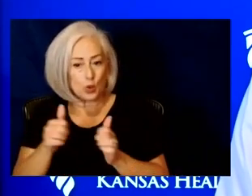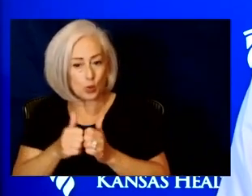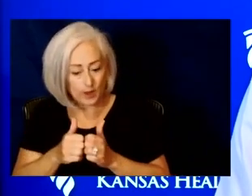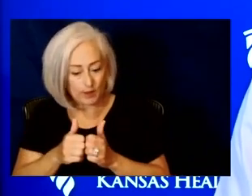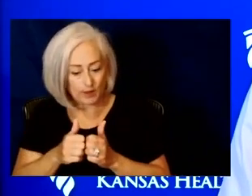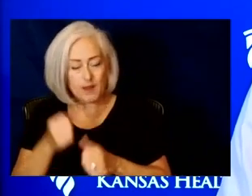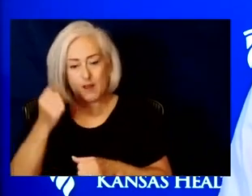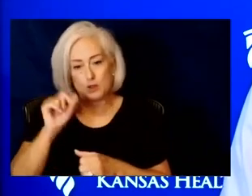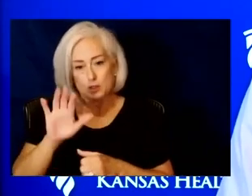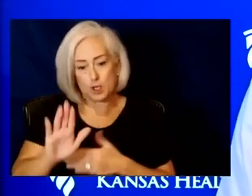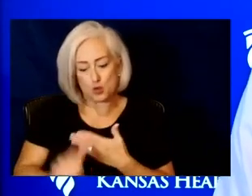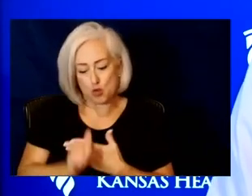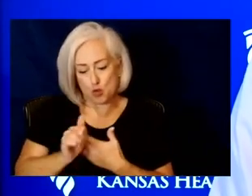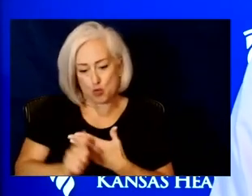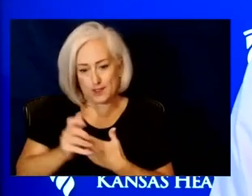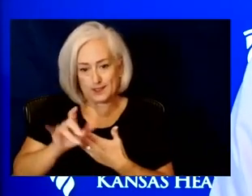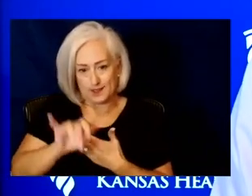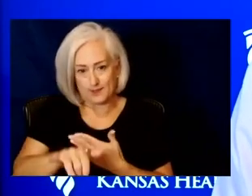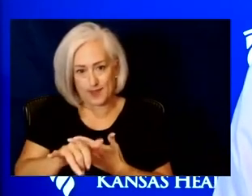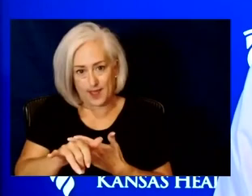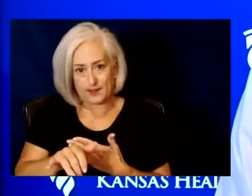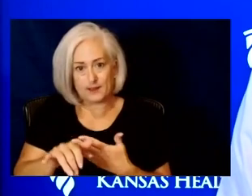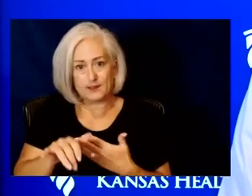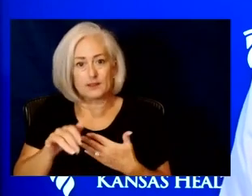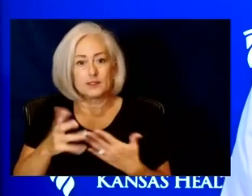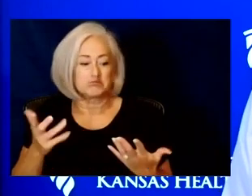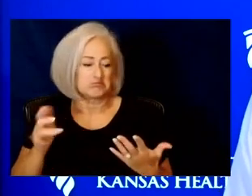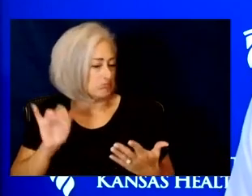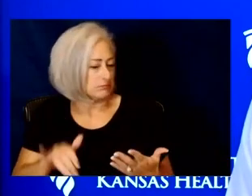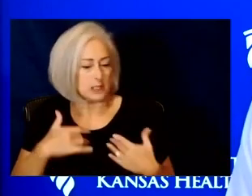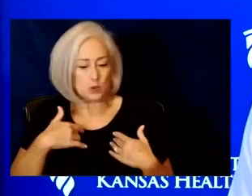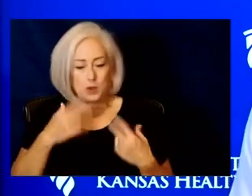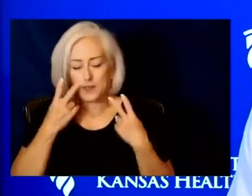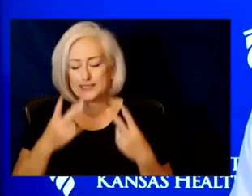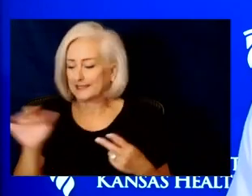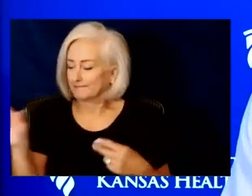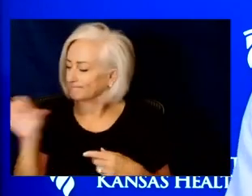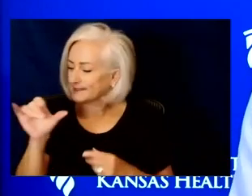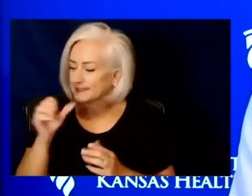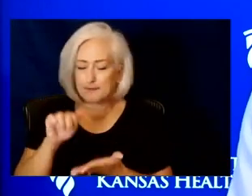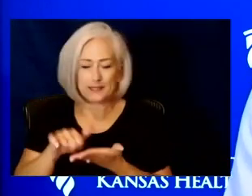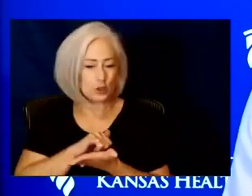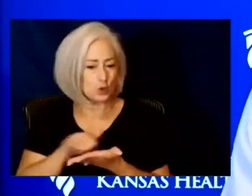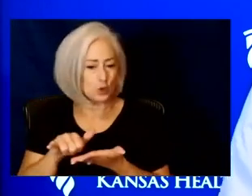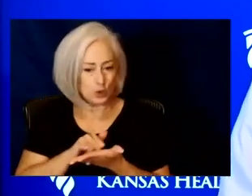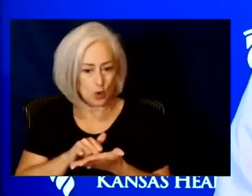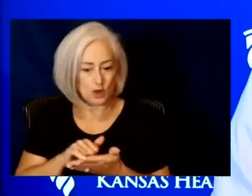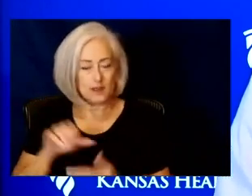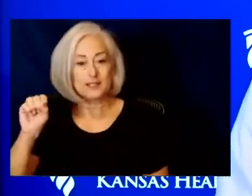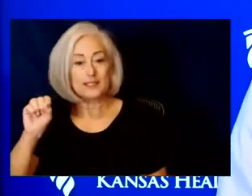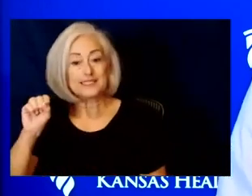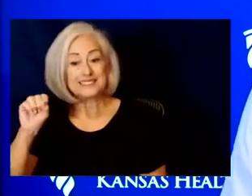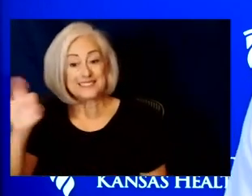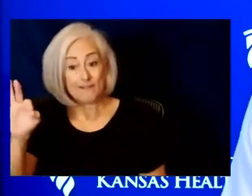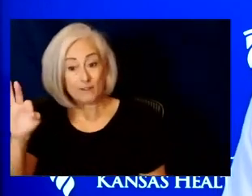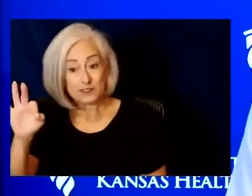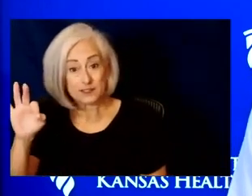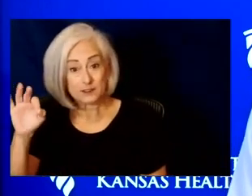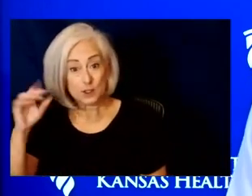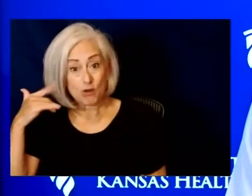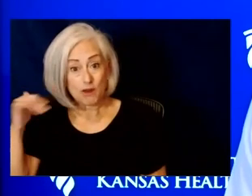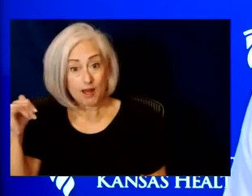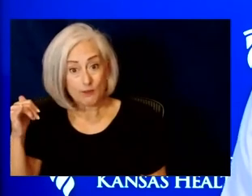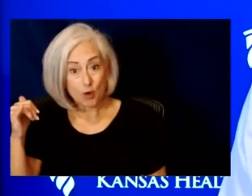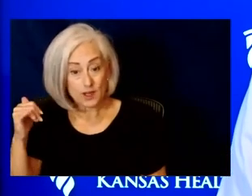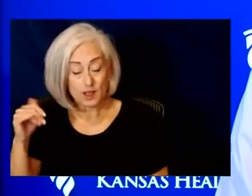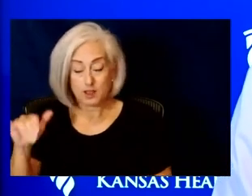that. So that is what we are seeing, and that is the same thing in New York as well. And we know that San Francisco and New York has really risen the alarm about